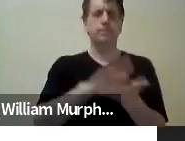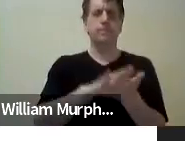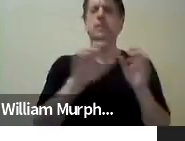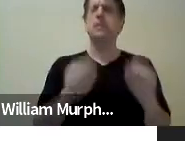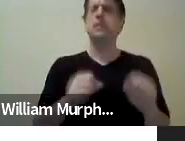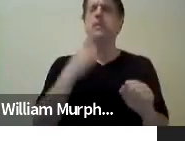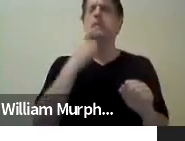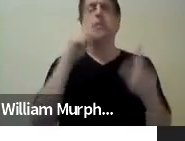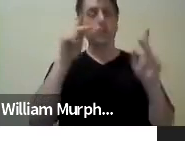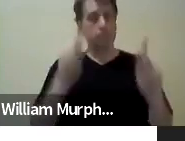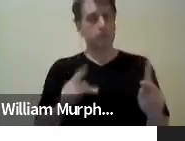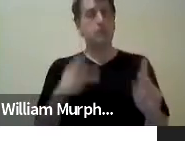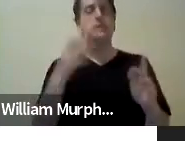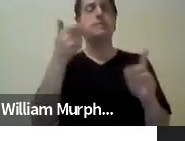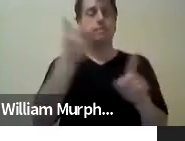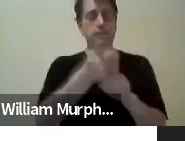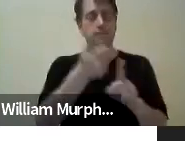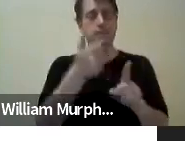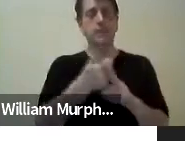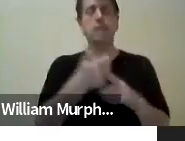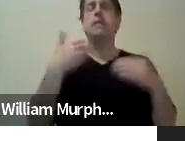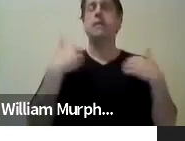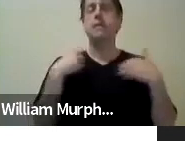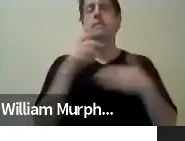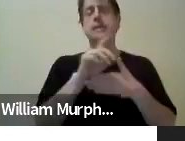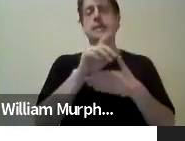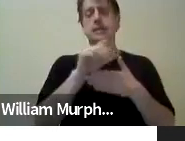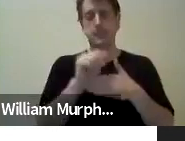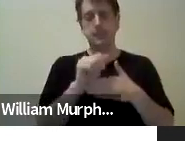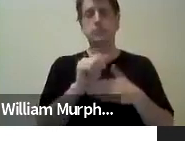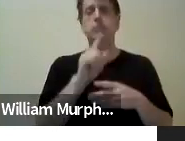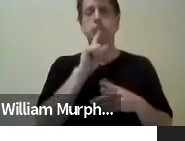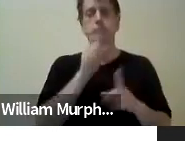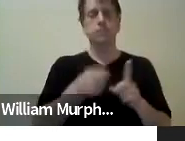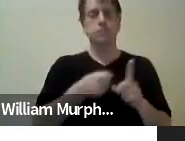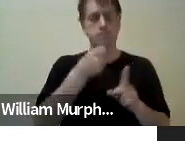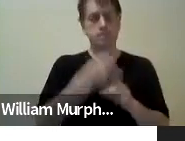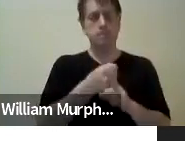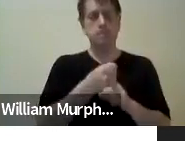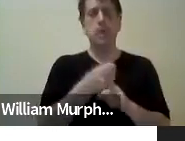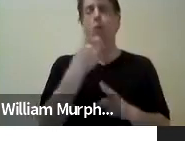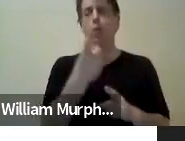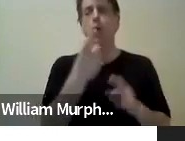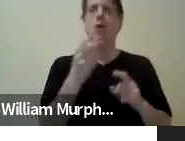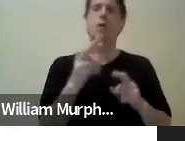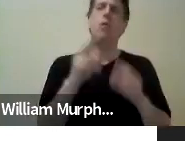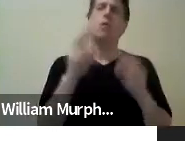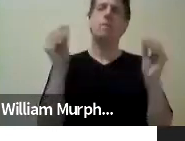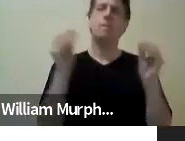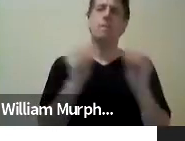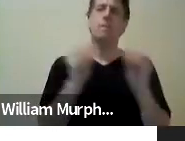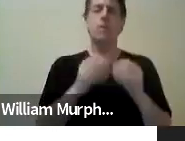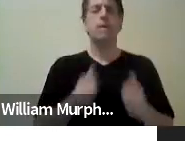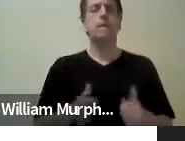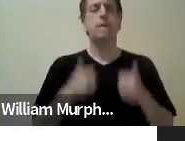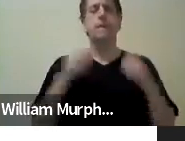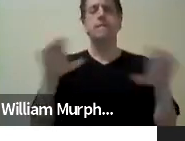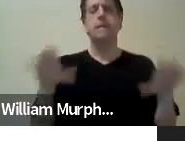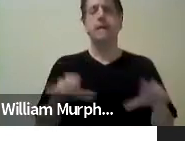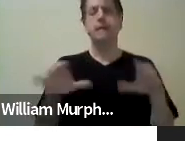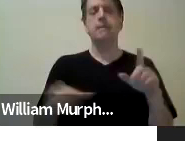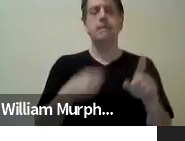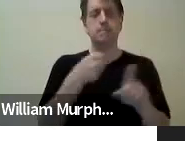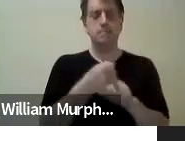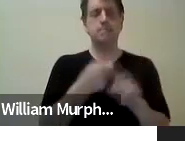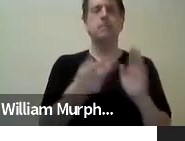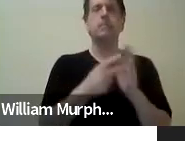the person has a disability, which is a substantial impact for one or more major life activities, which we all understand is eating,